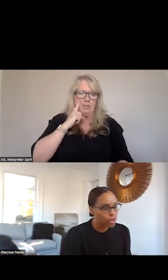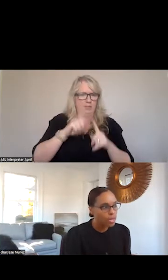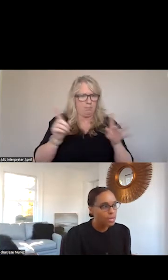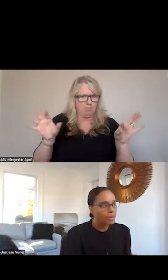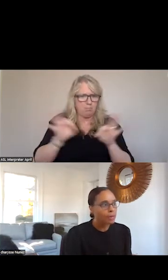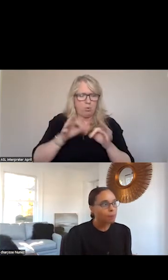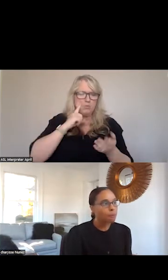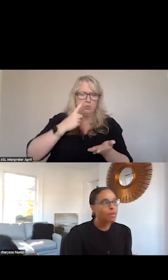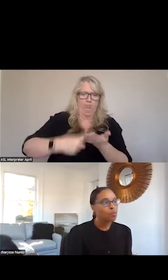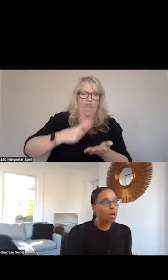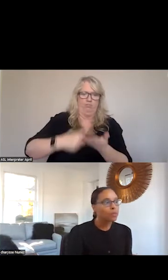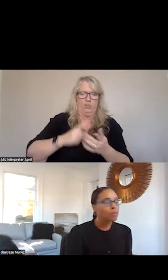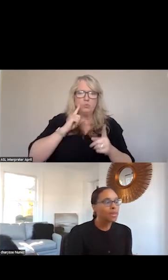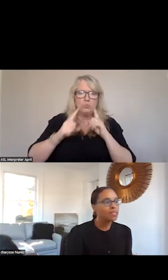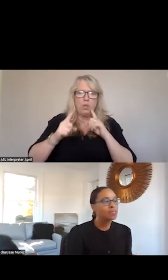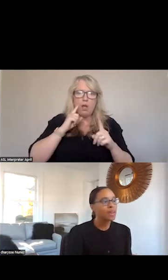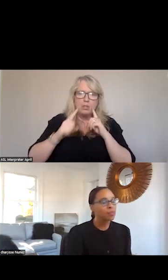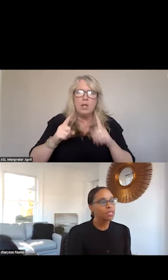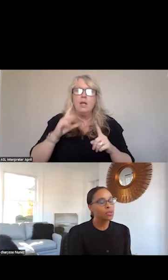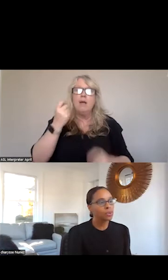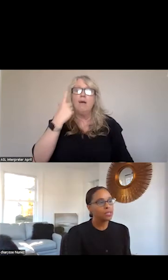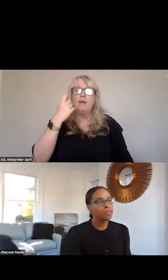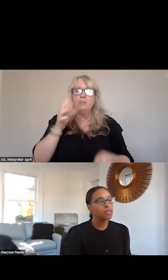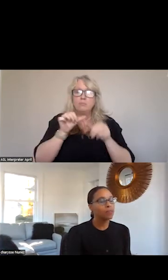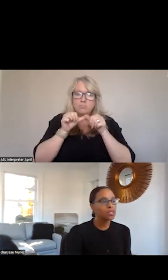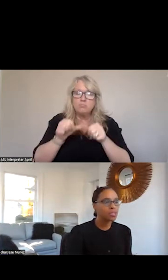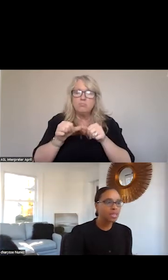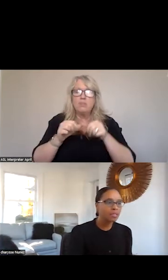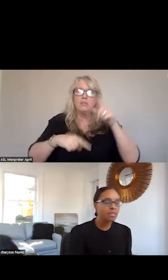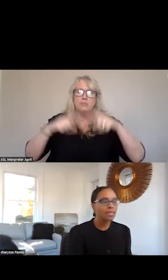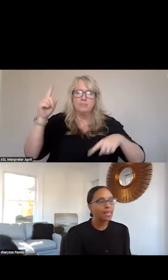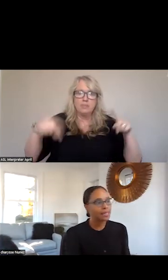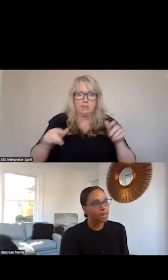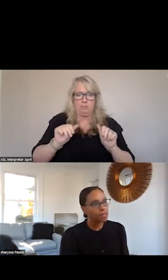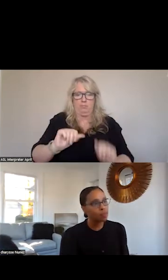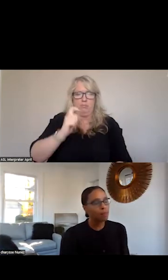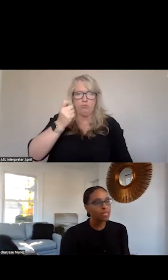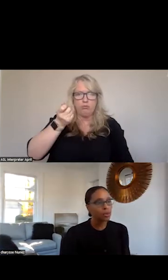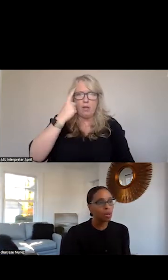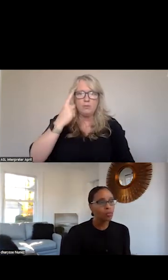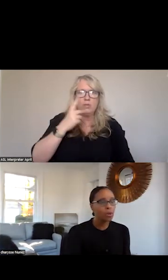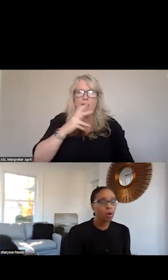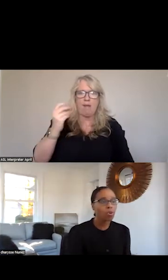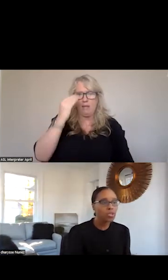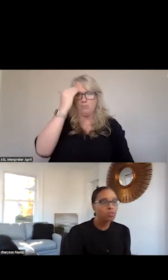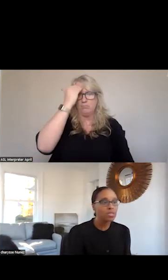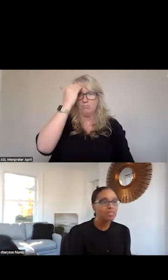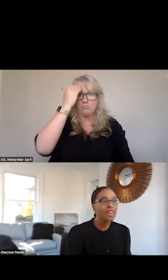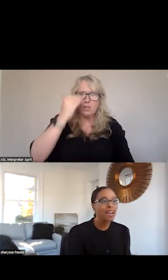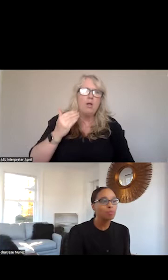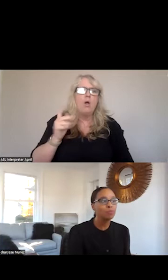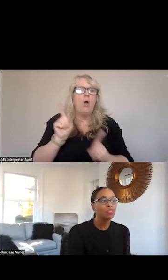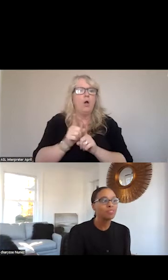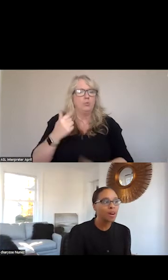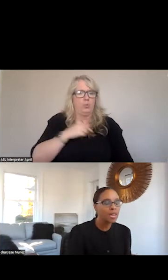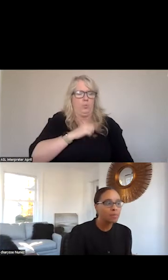to. And while there remains varying degrees of understanding and knowledge about mental health, we are also seeing that